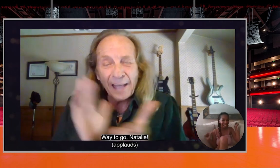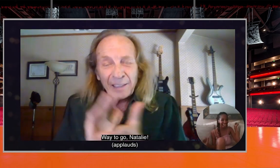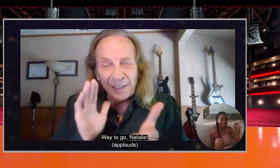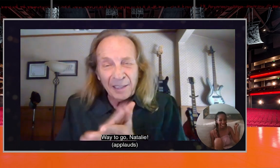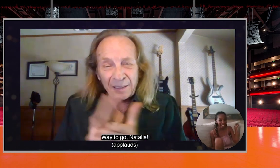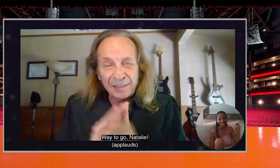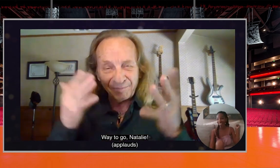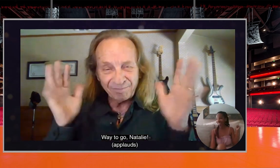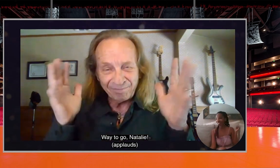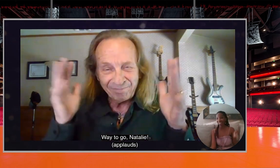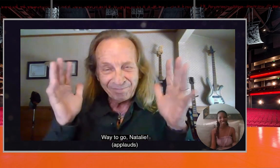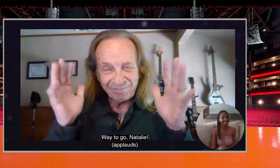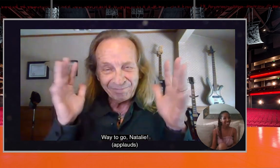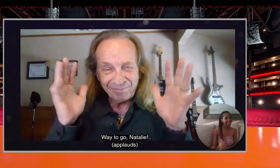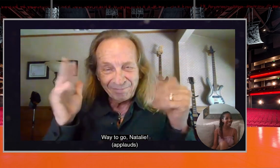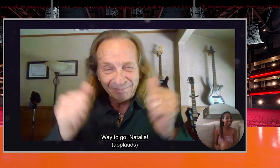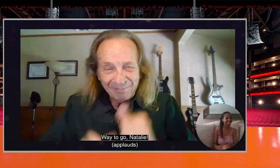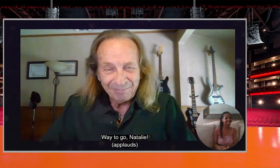go, Natalie.